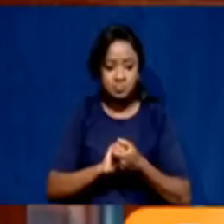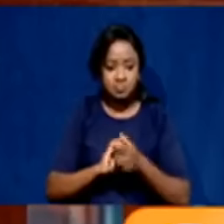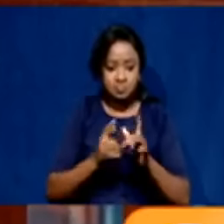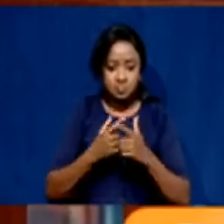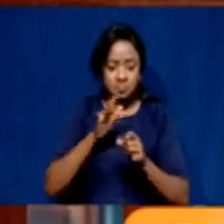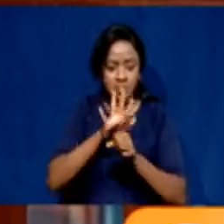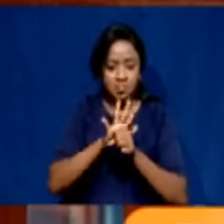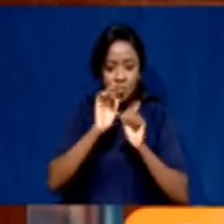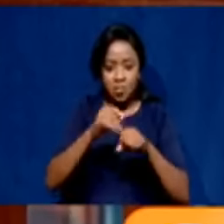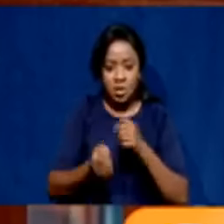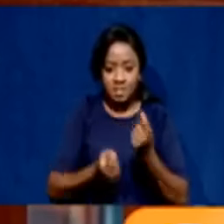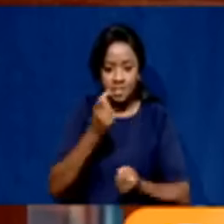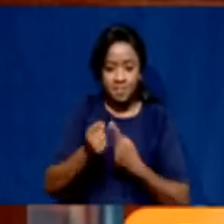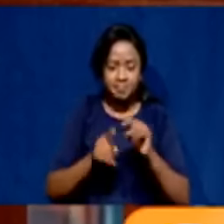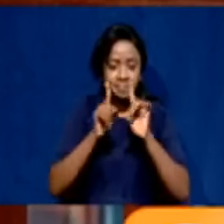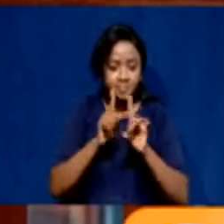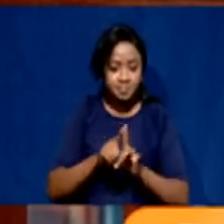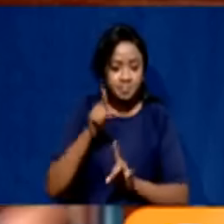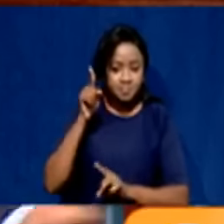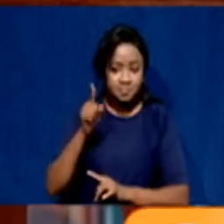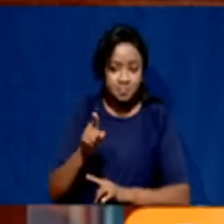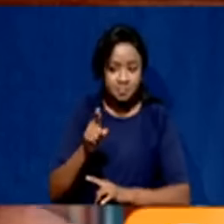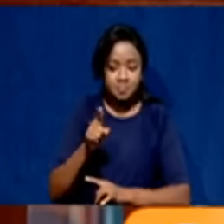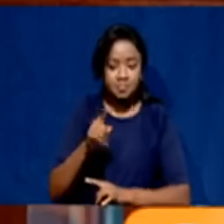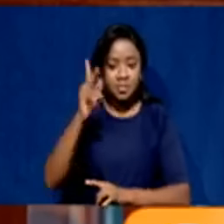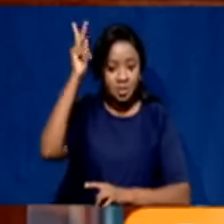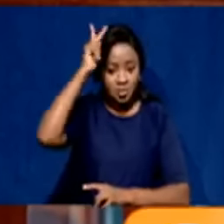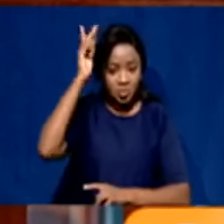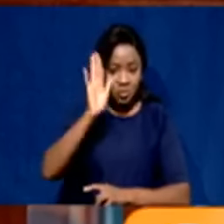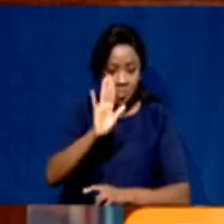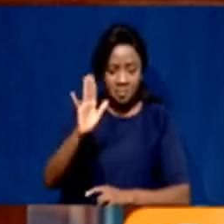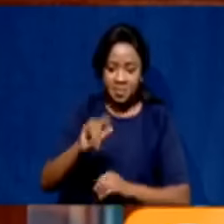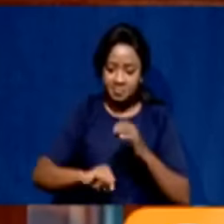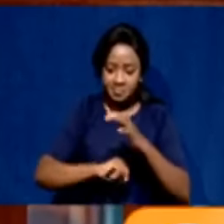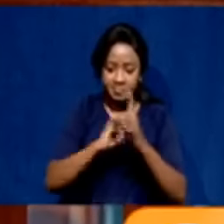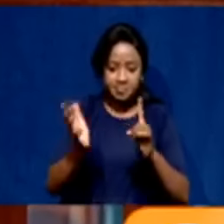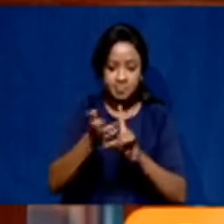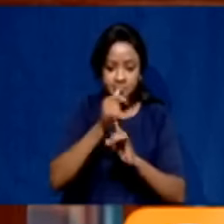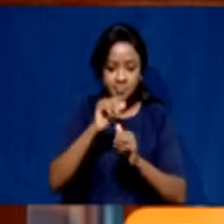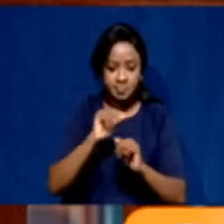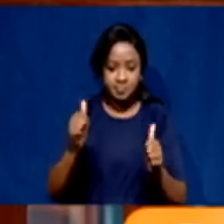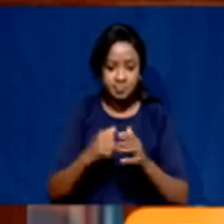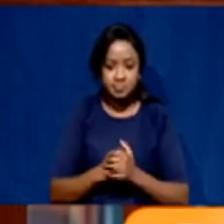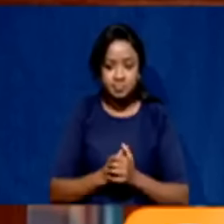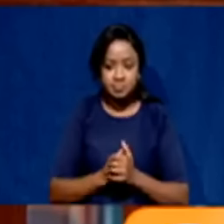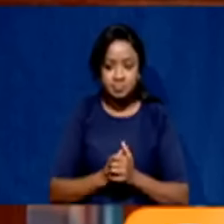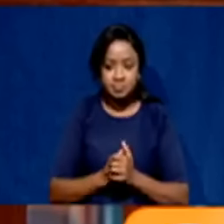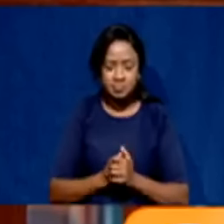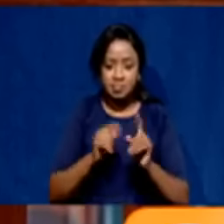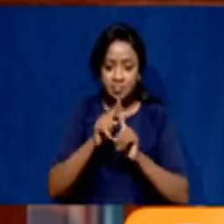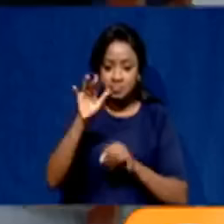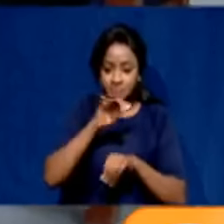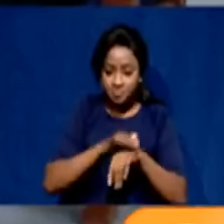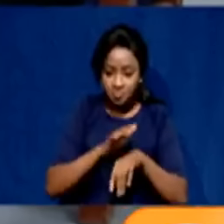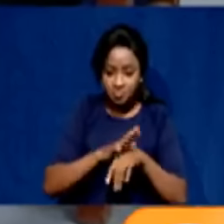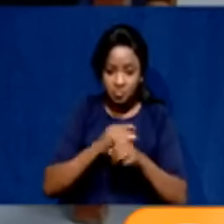out. Yes, yes. And even him, he enriches his knowledge by the pushbacks. And you're good at pushing back, aren't